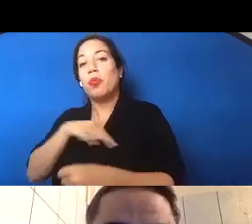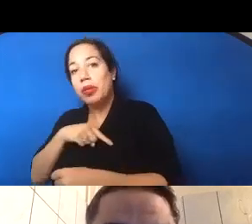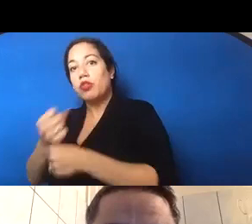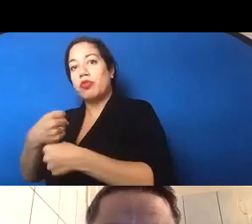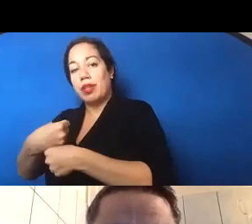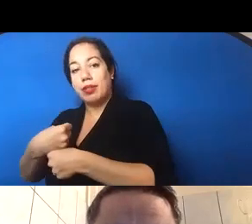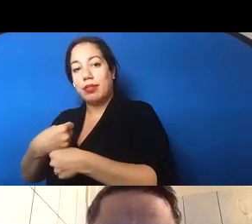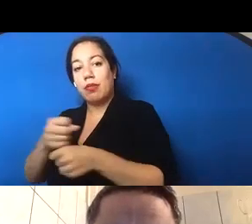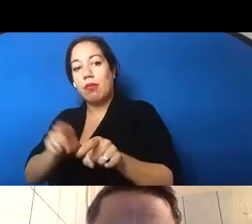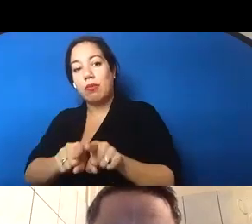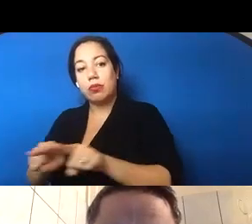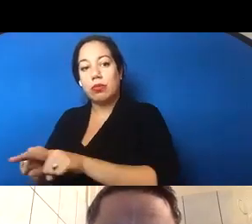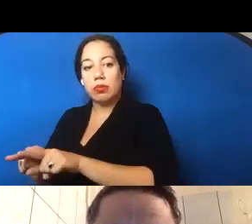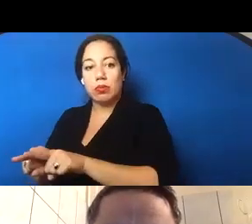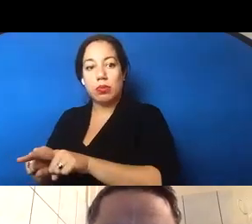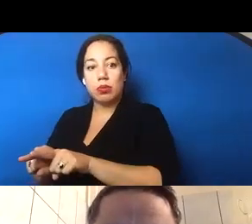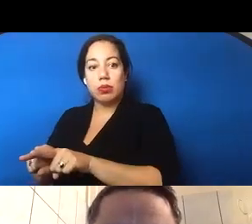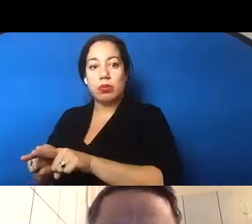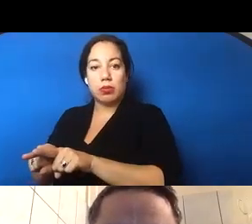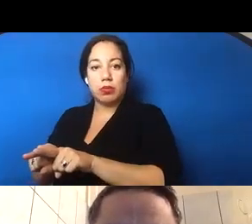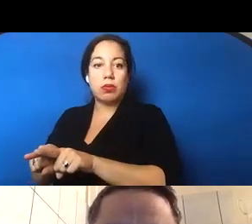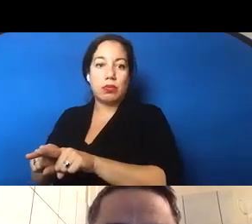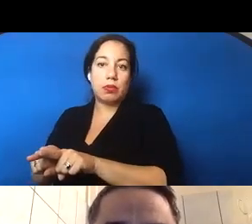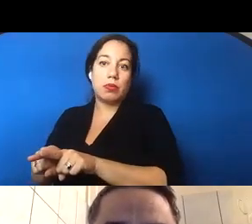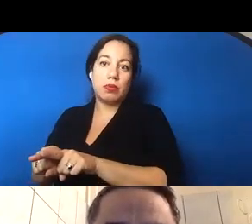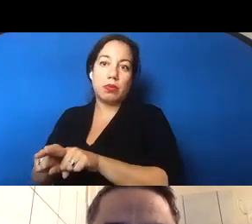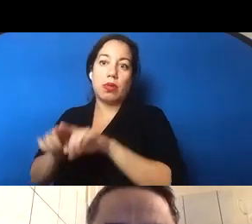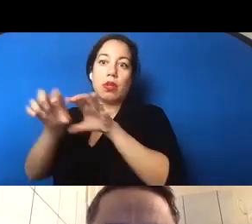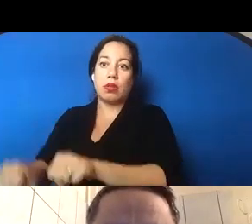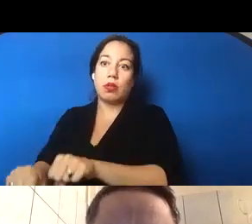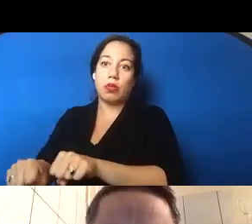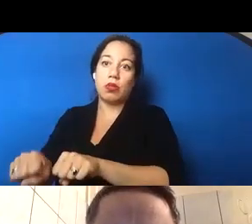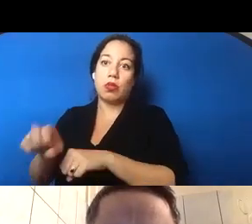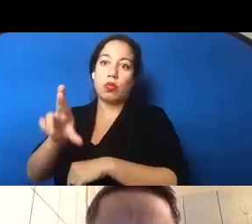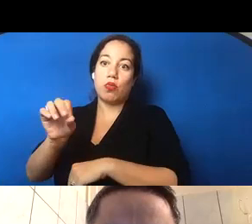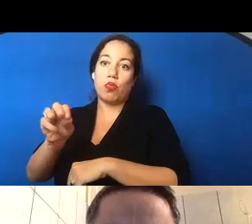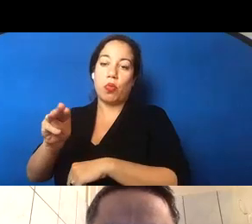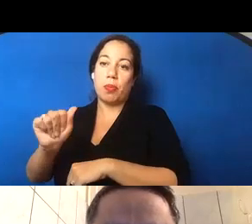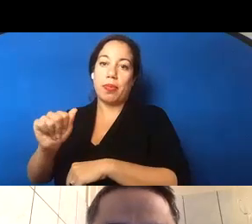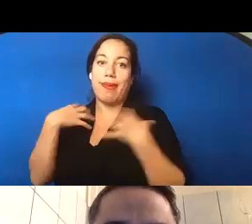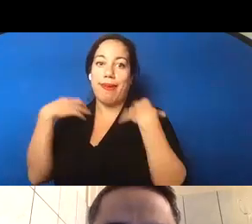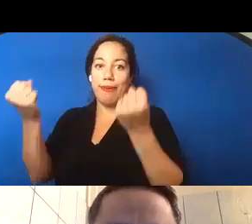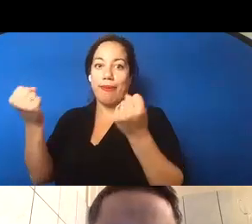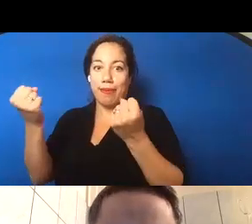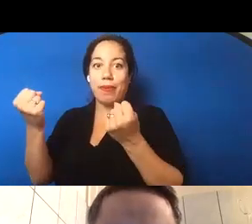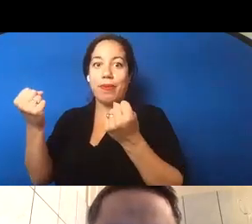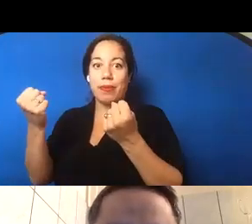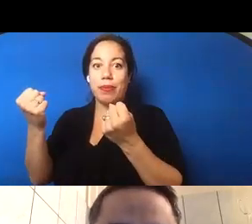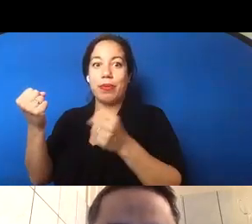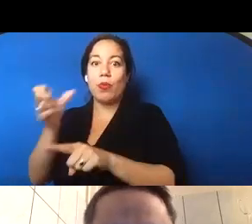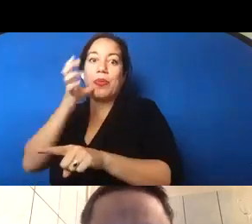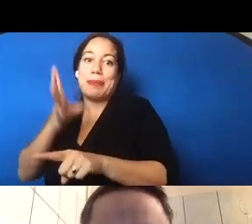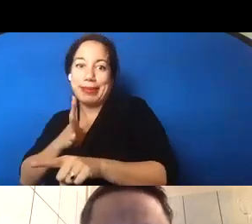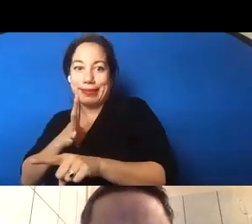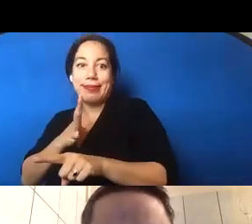things, the occupation of Roma health mediators, which are Roma women generally,